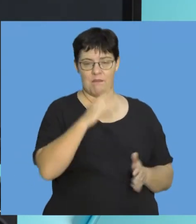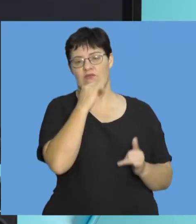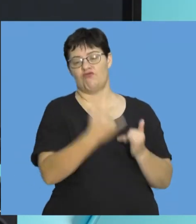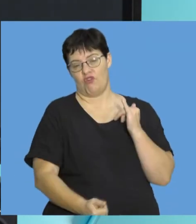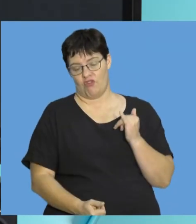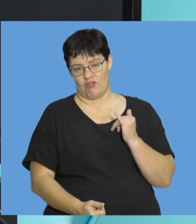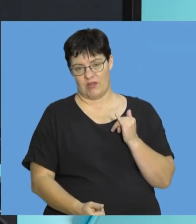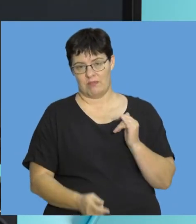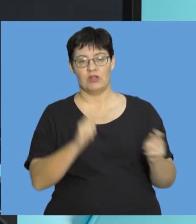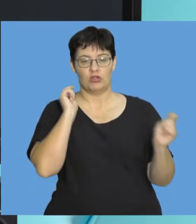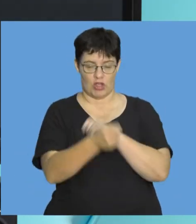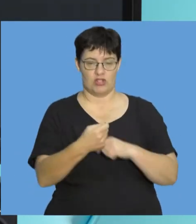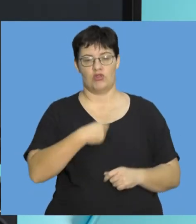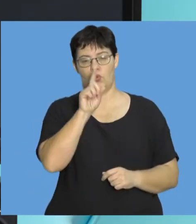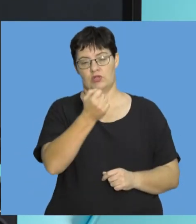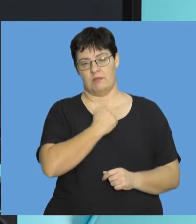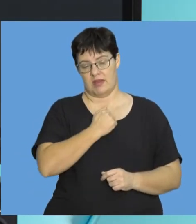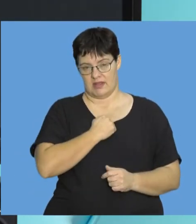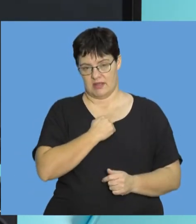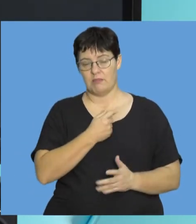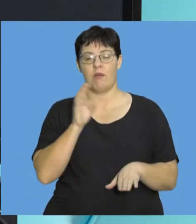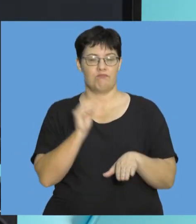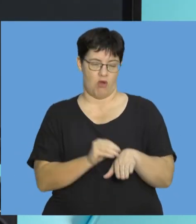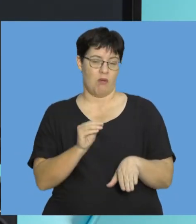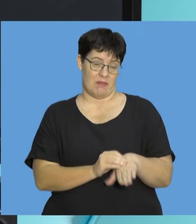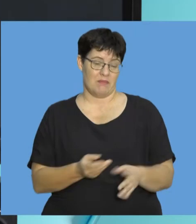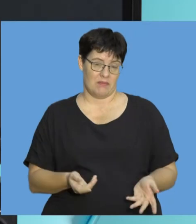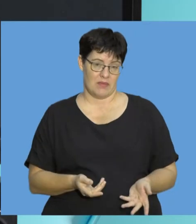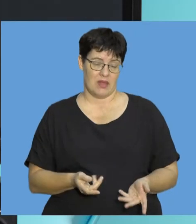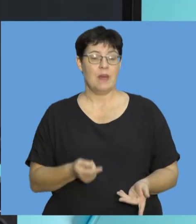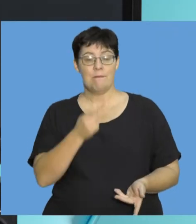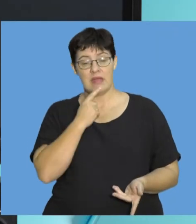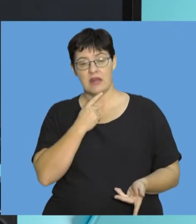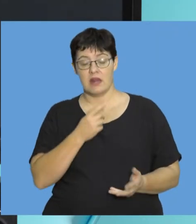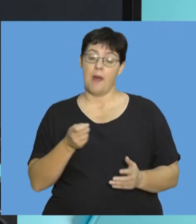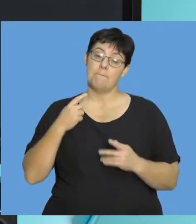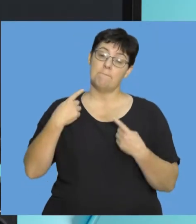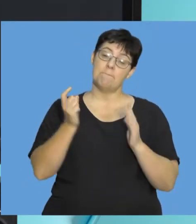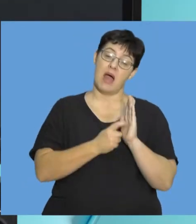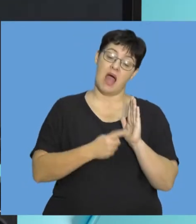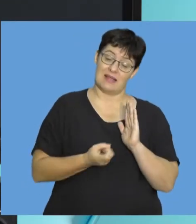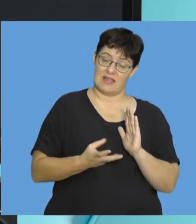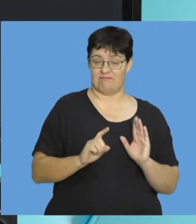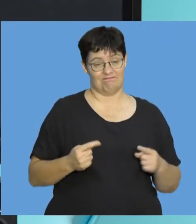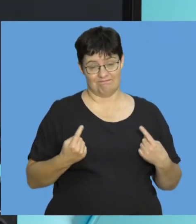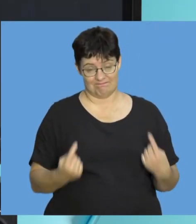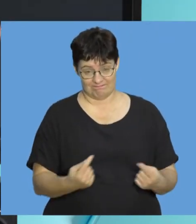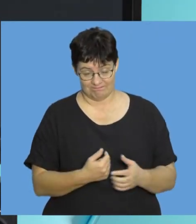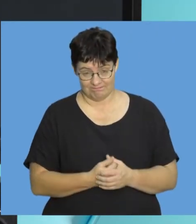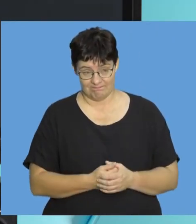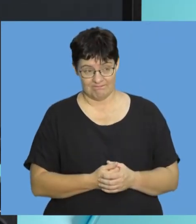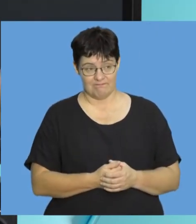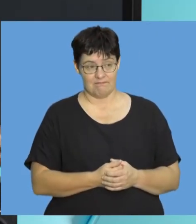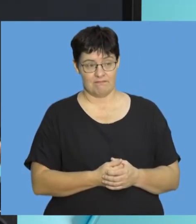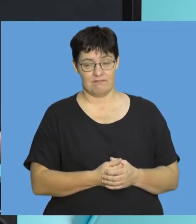your answer as k, it means then you have changed my question, which will then be a problem, and I will not be able to award you marks if it